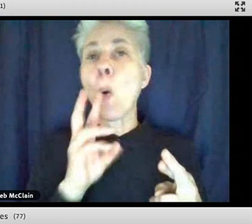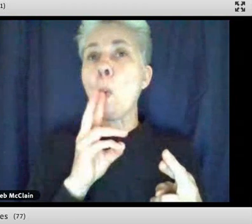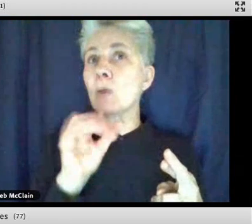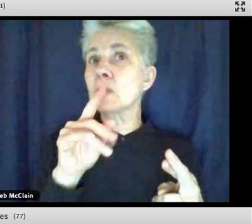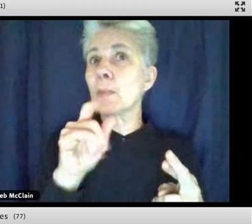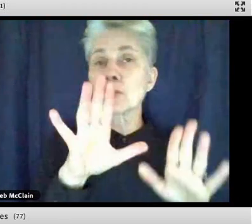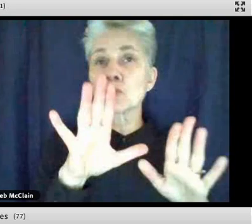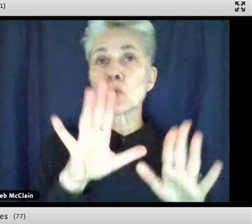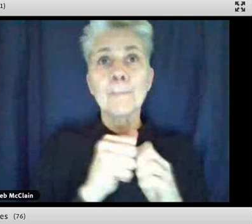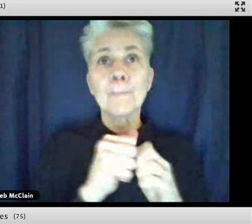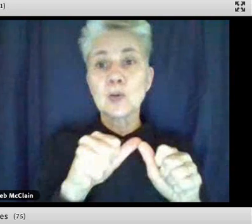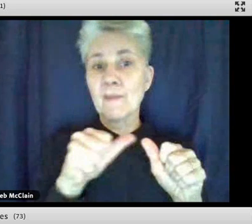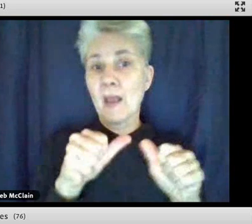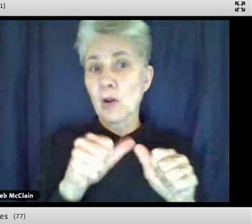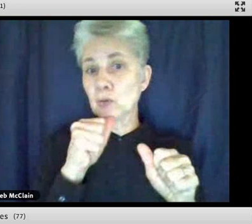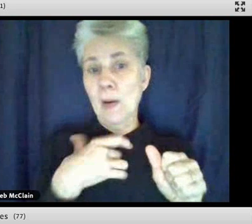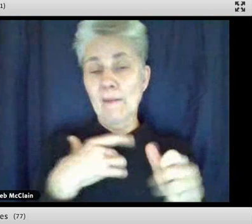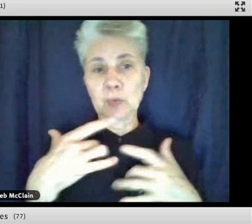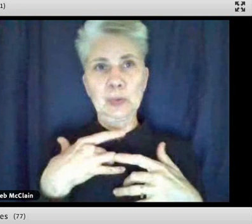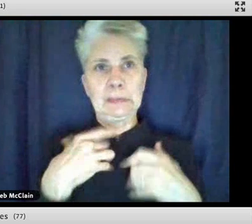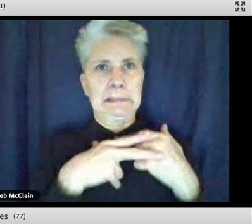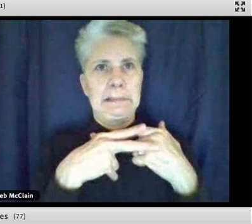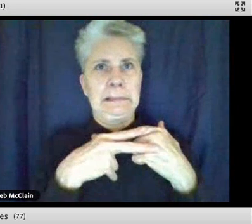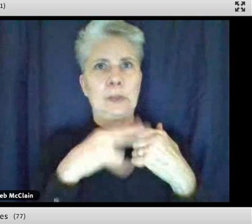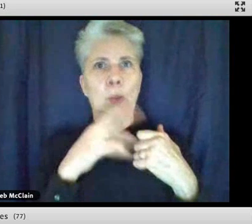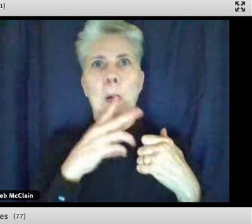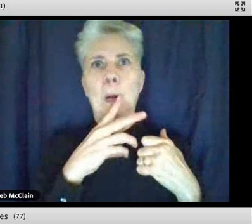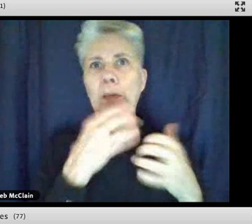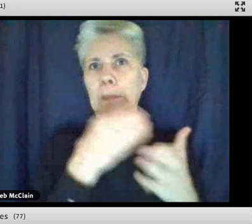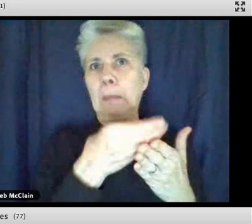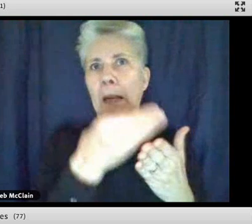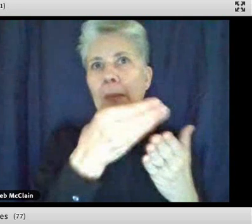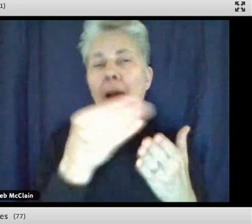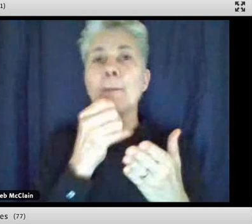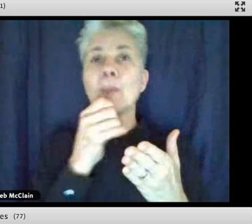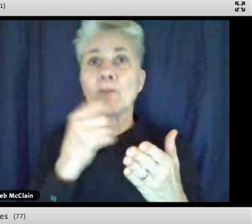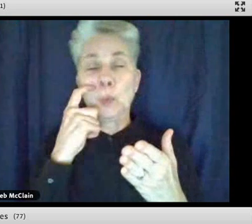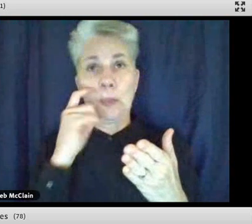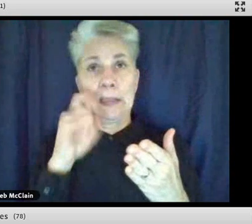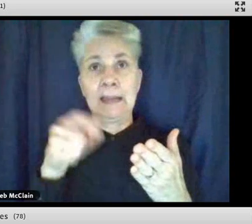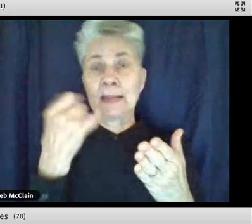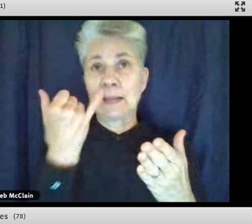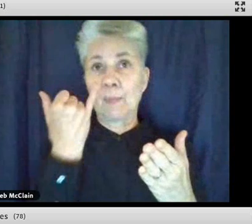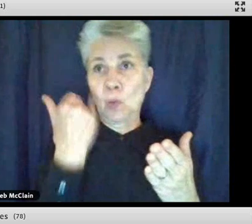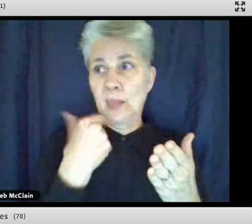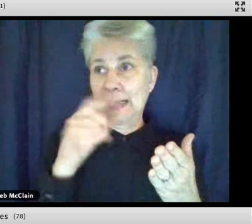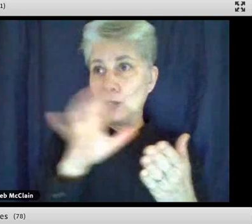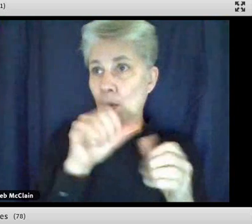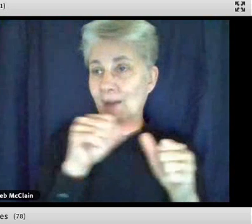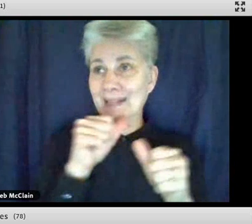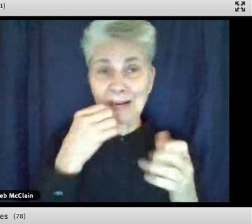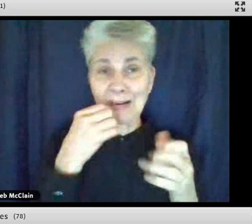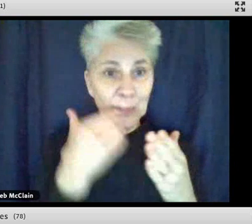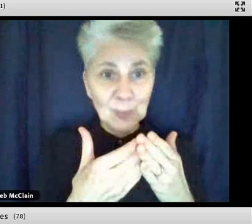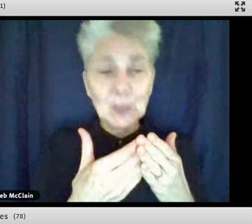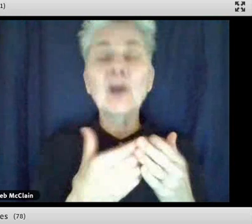great in most of our areas, so you don't have to stockpile water. But if you do need it, if that's something in your area that's not